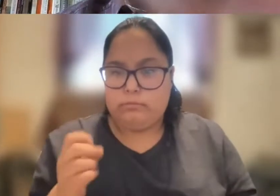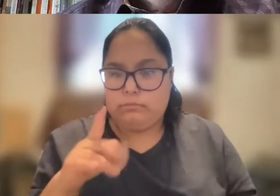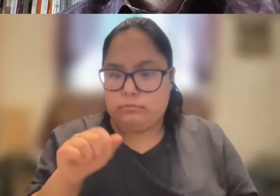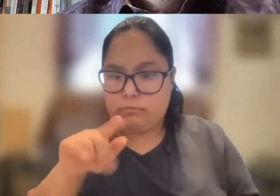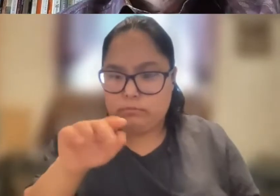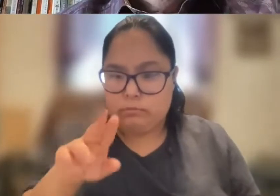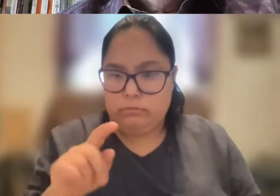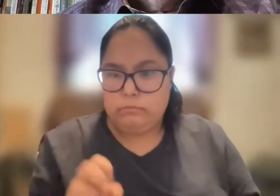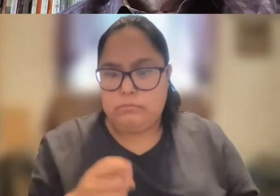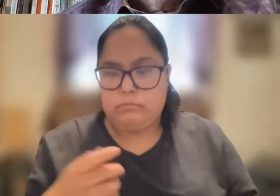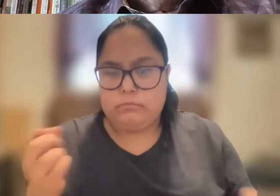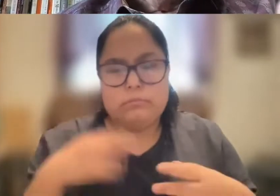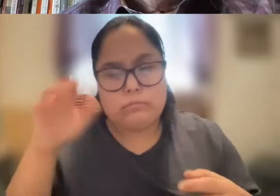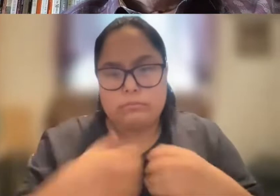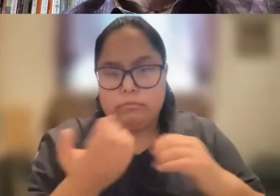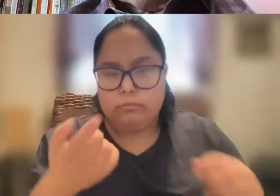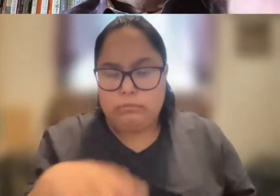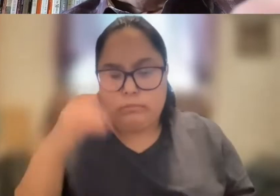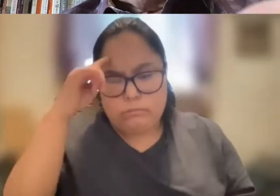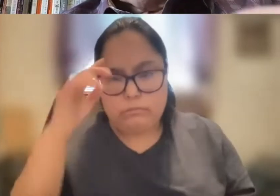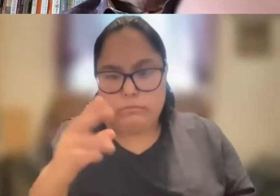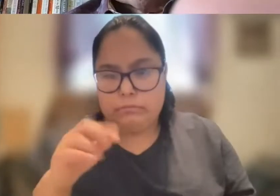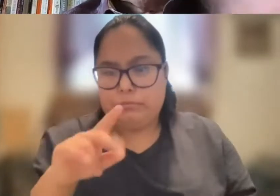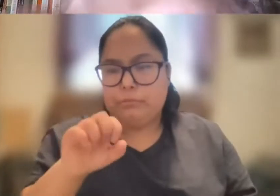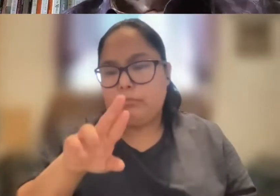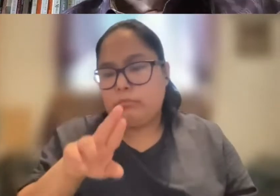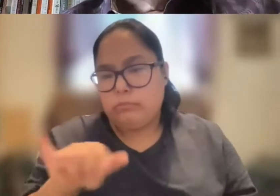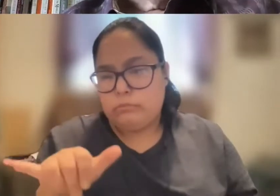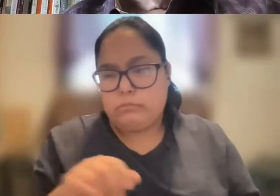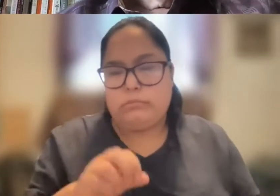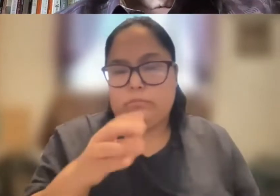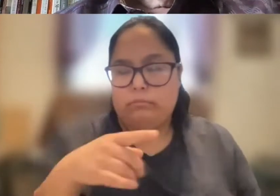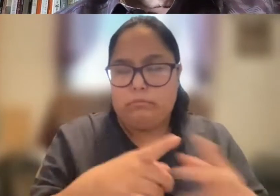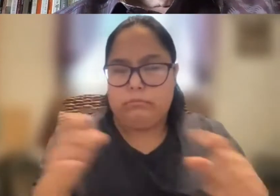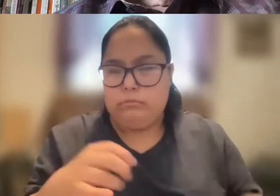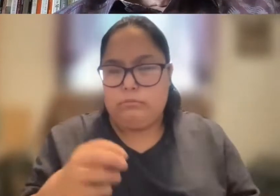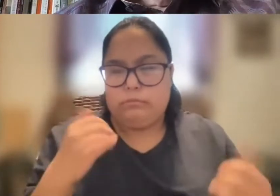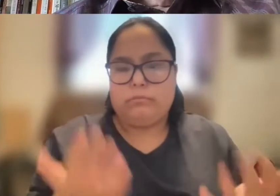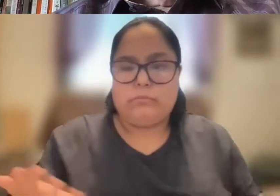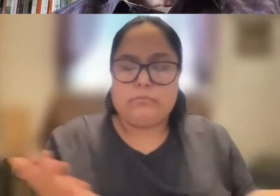to how am I ever going to recover from this? My career's over, my family is over.